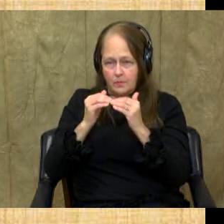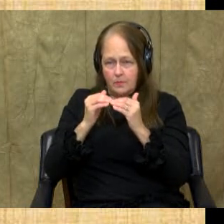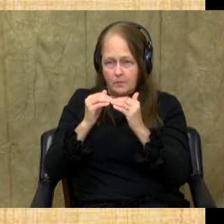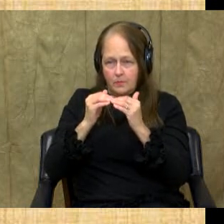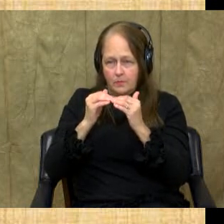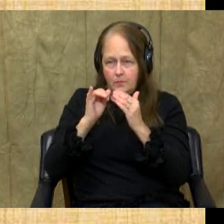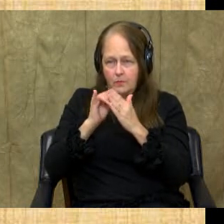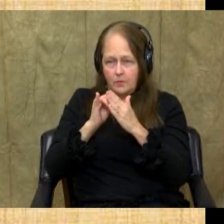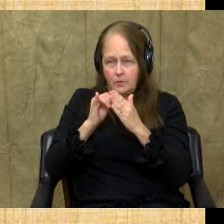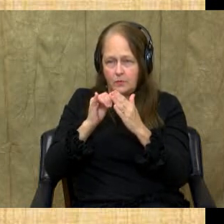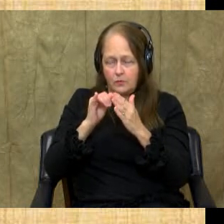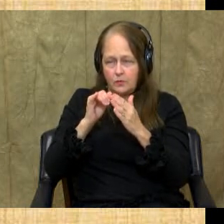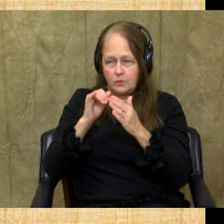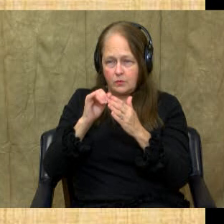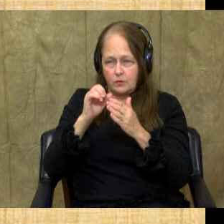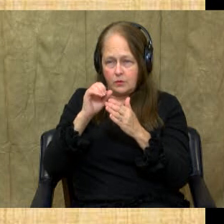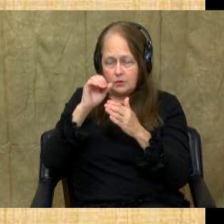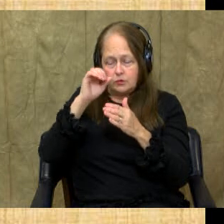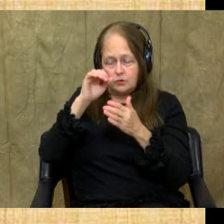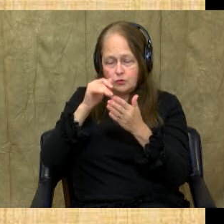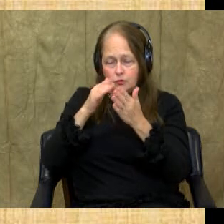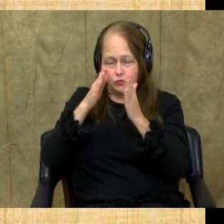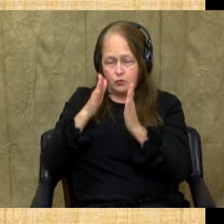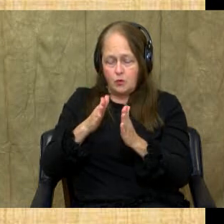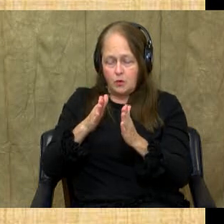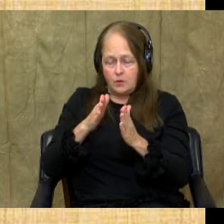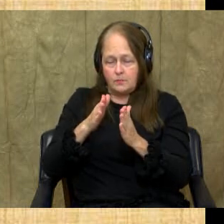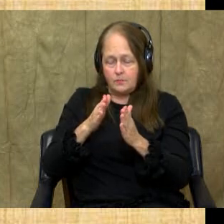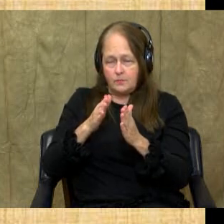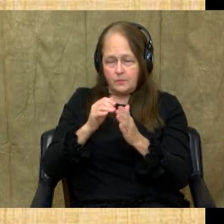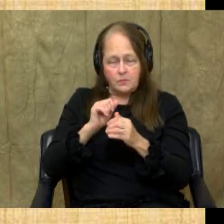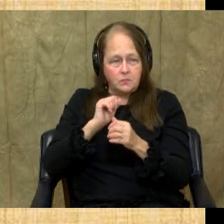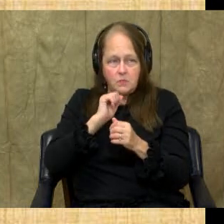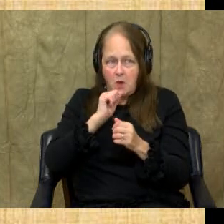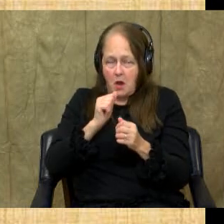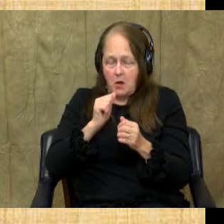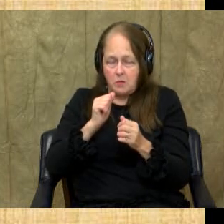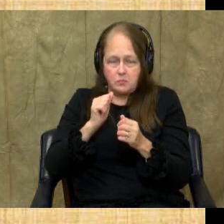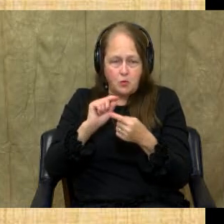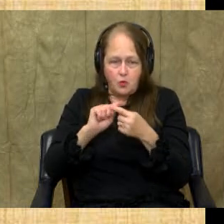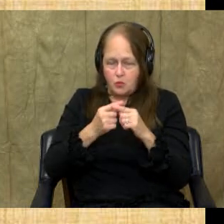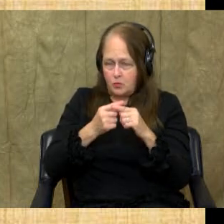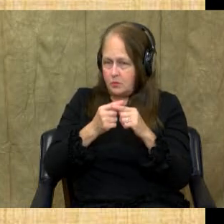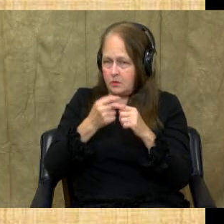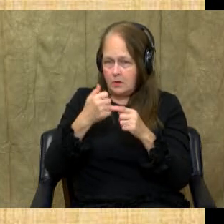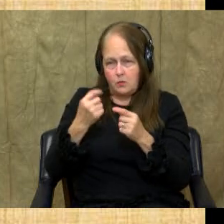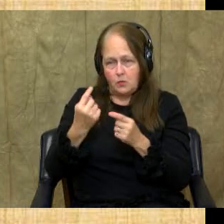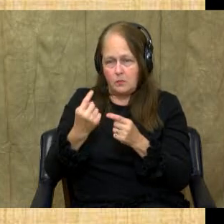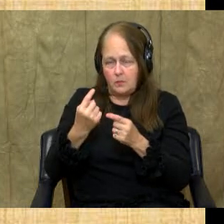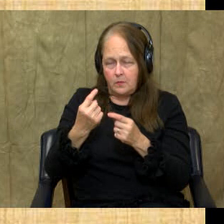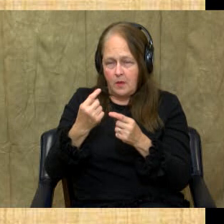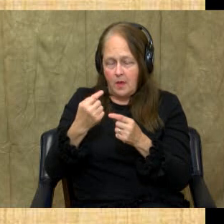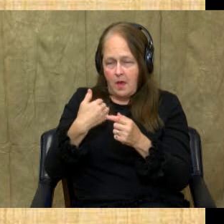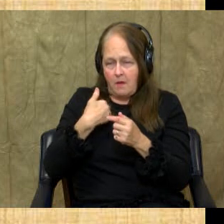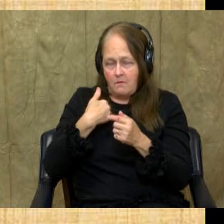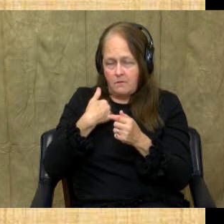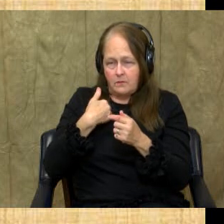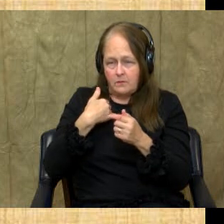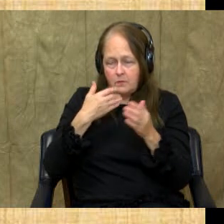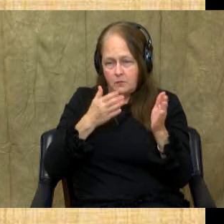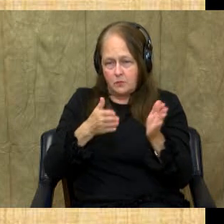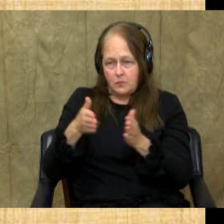have a brand new president in the White House. Before President Kennedy was President Dwight D. Eisenhower, and he was involved